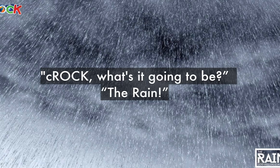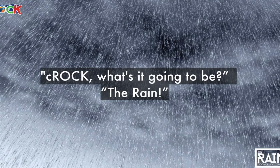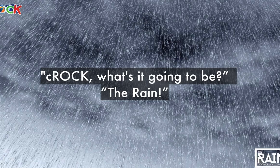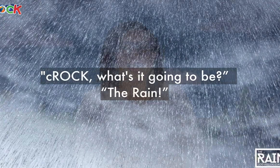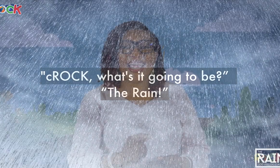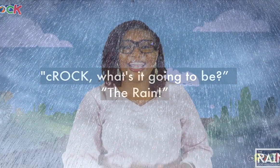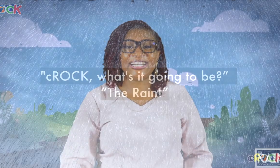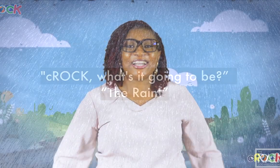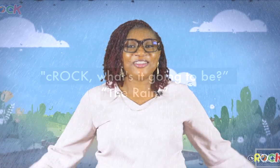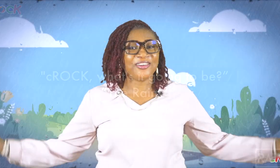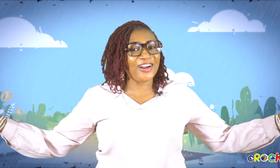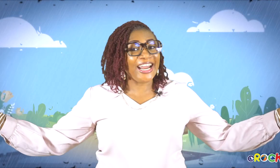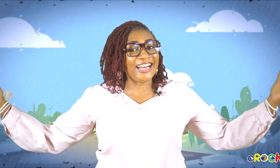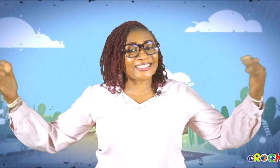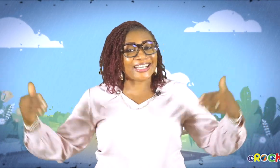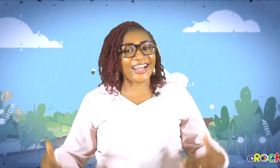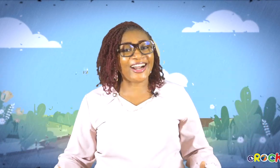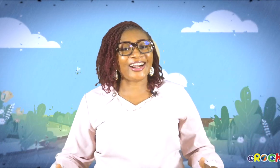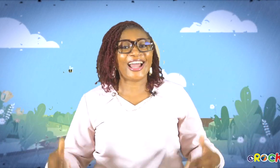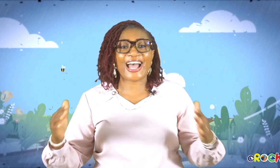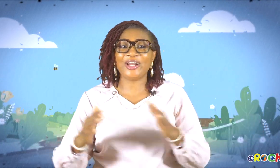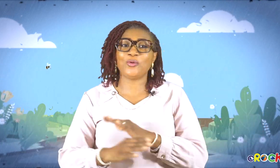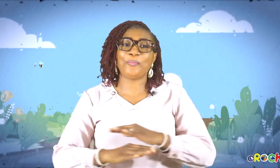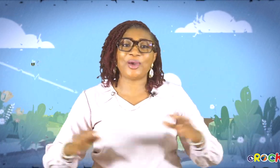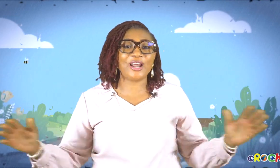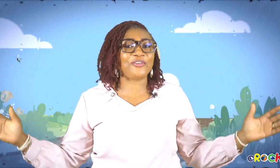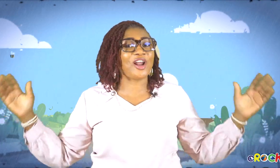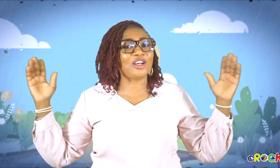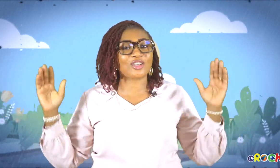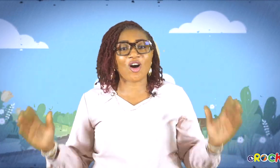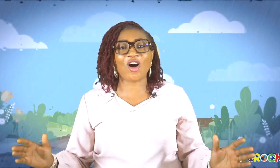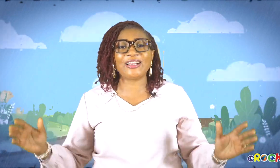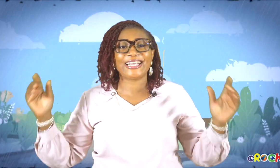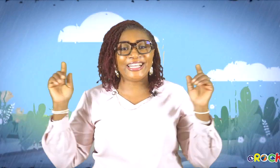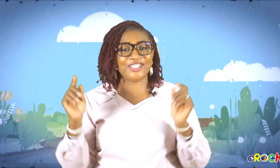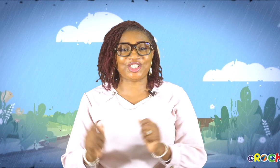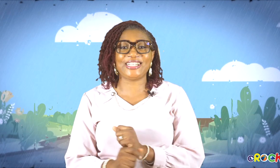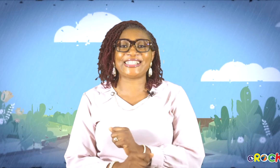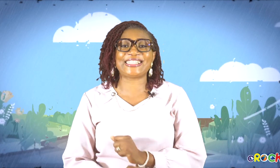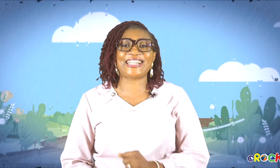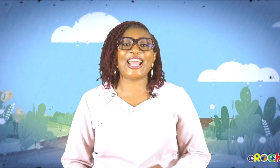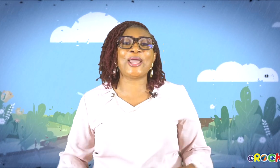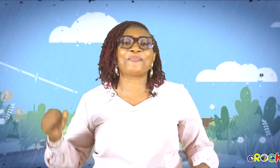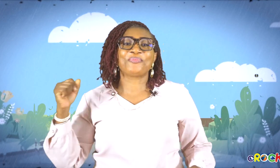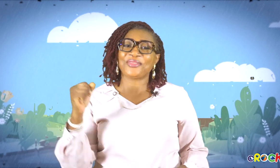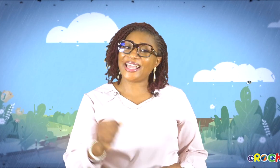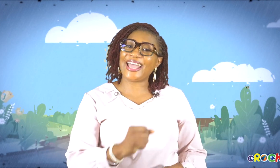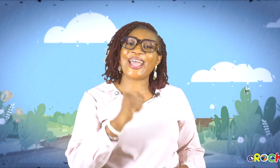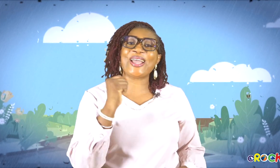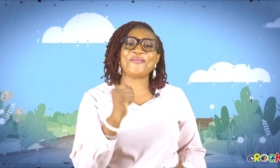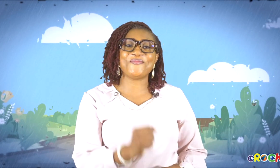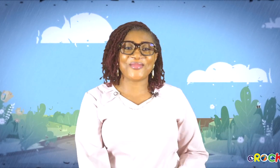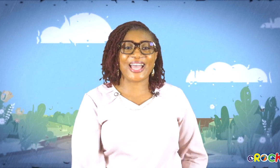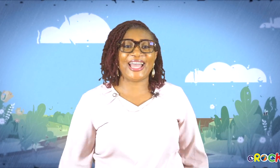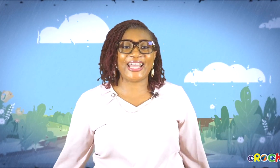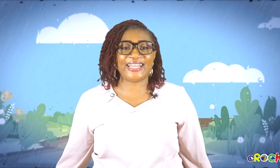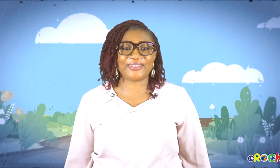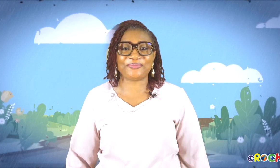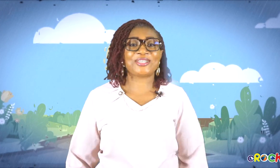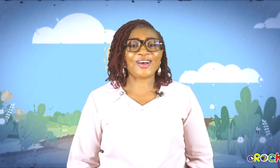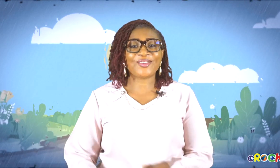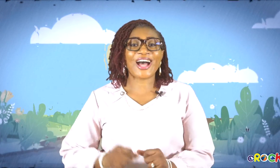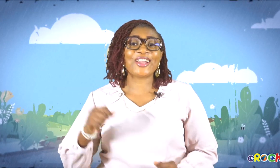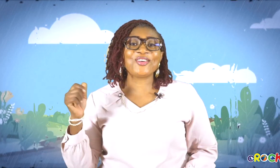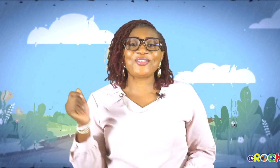the rain. The rain is here and it will benefit us all in Jesus' name.